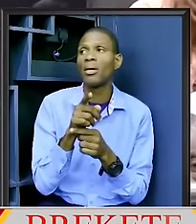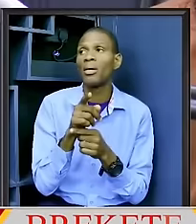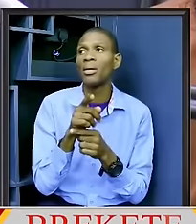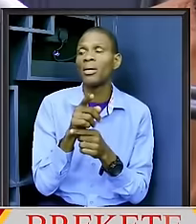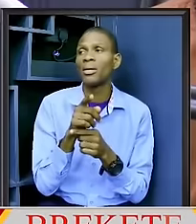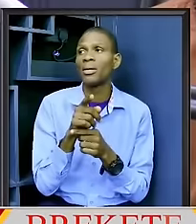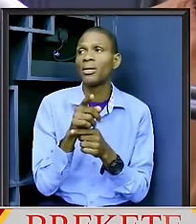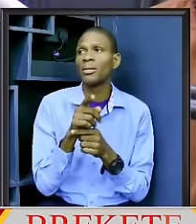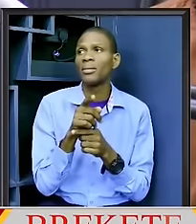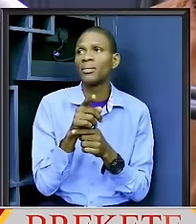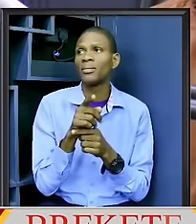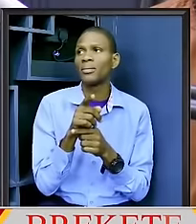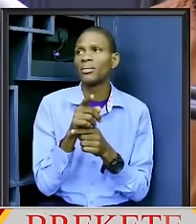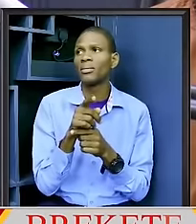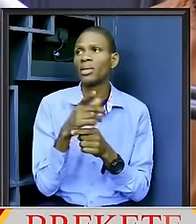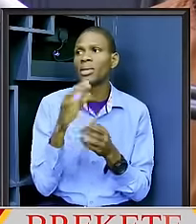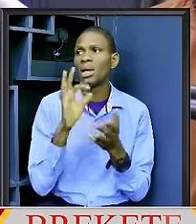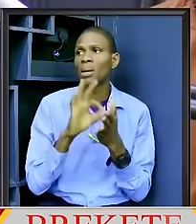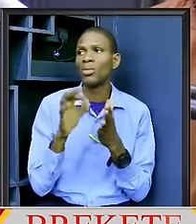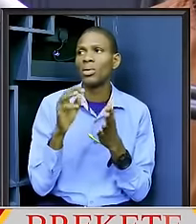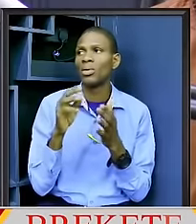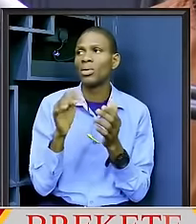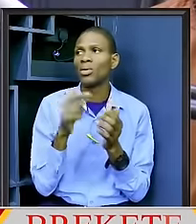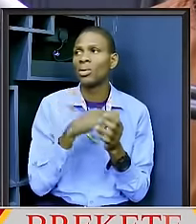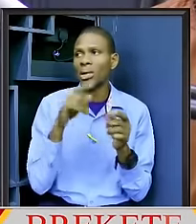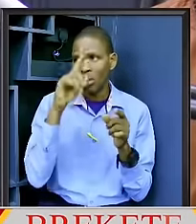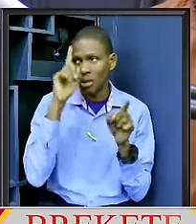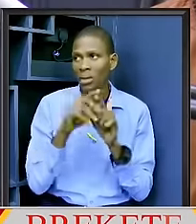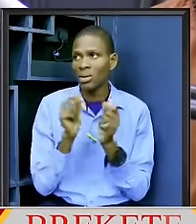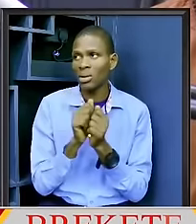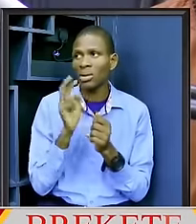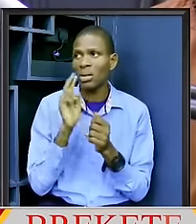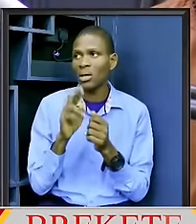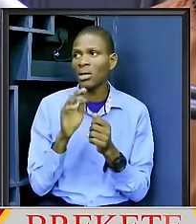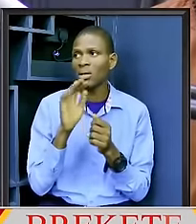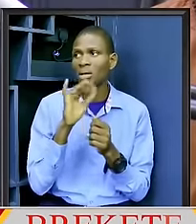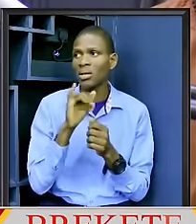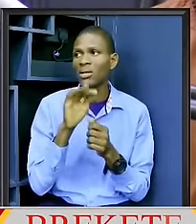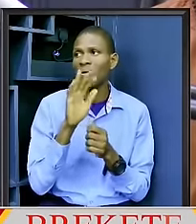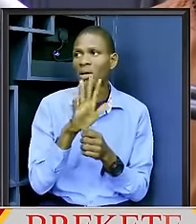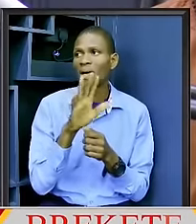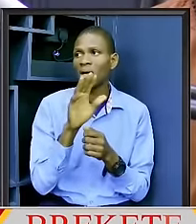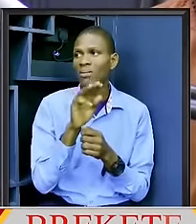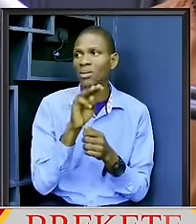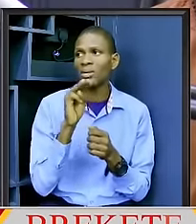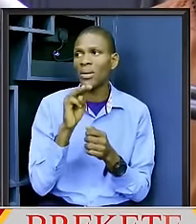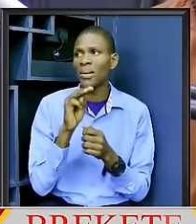agree say a day with her? The amount we agreed that is with her is 5 million.